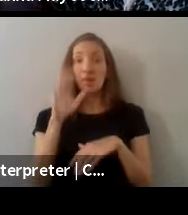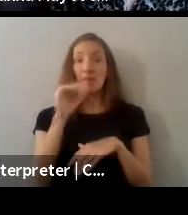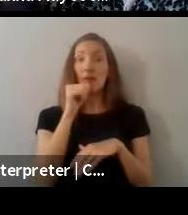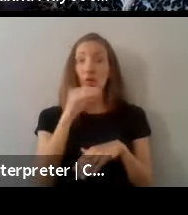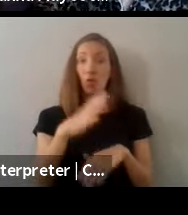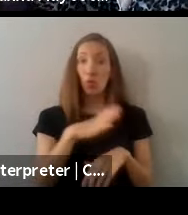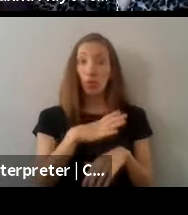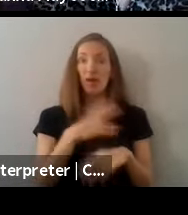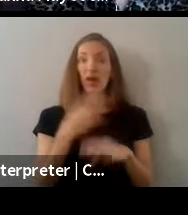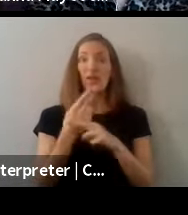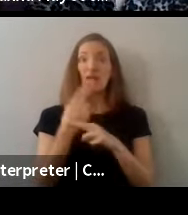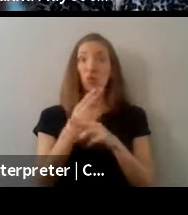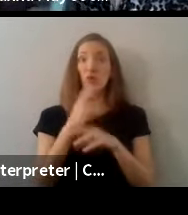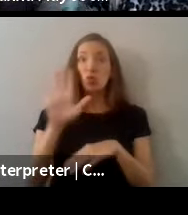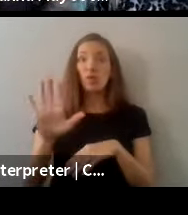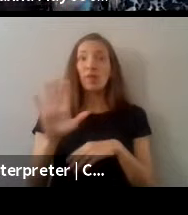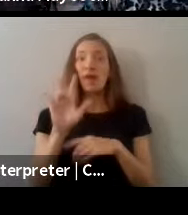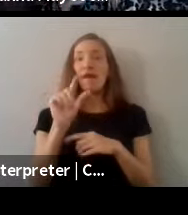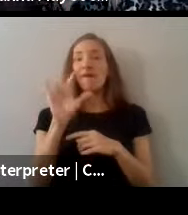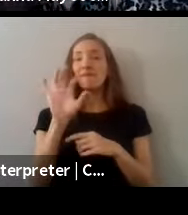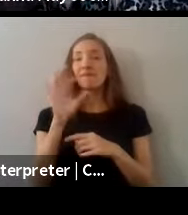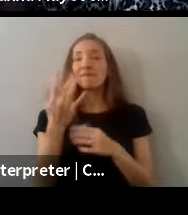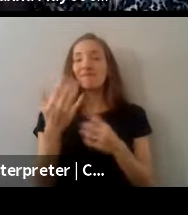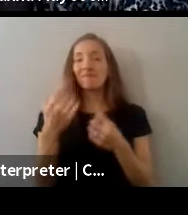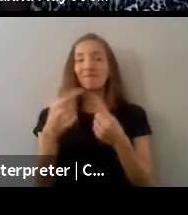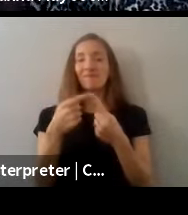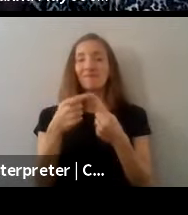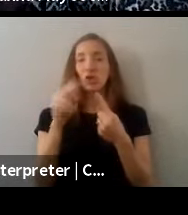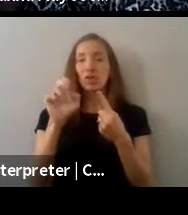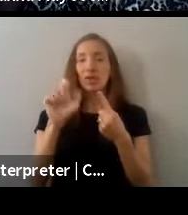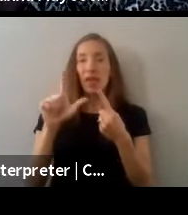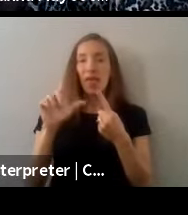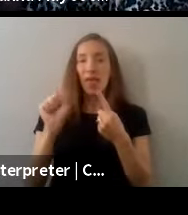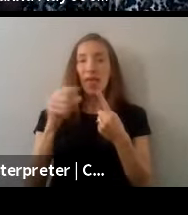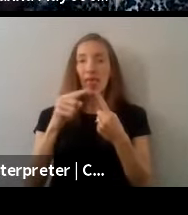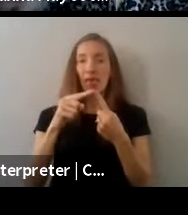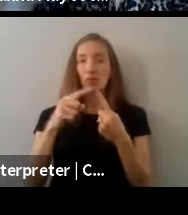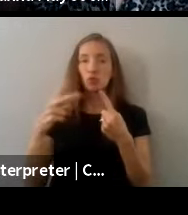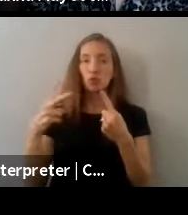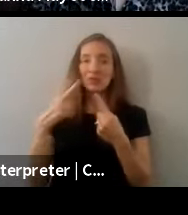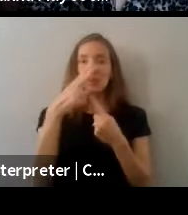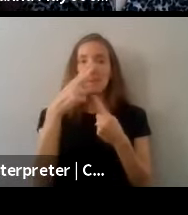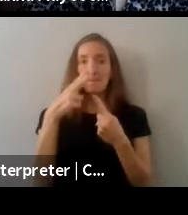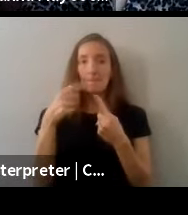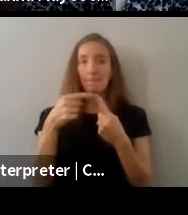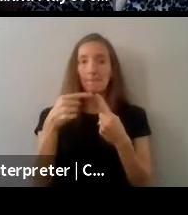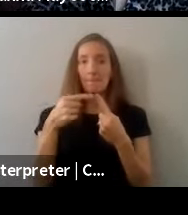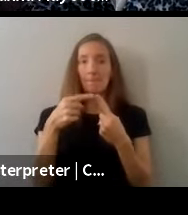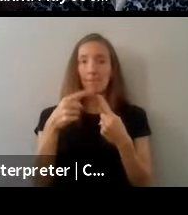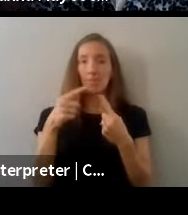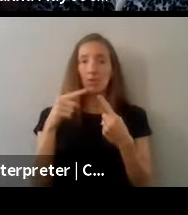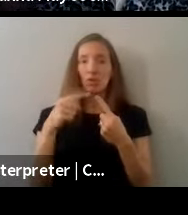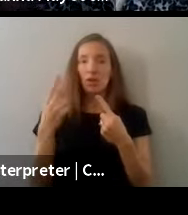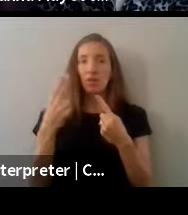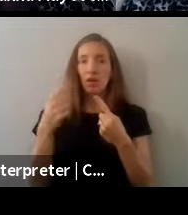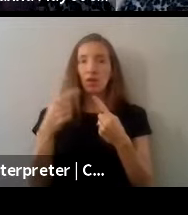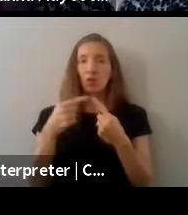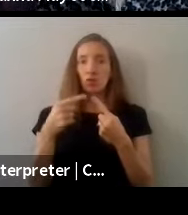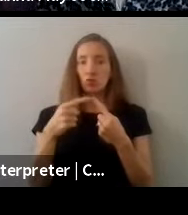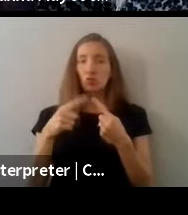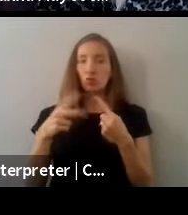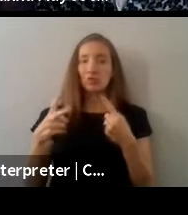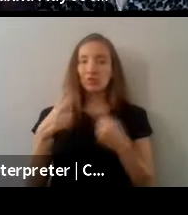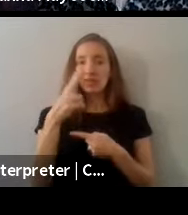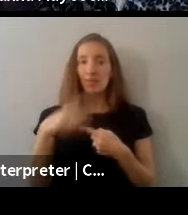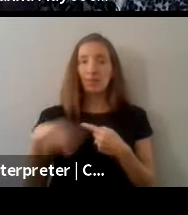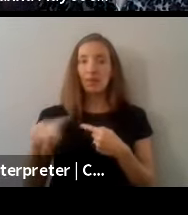their fingernails. They use their fingernails to snip off these young babies, toddlers. And